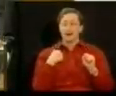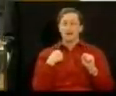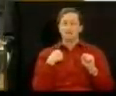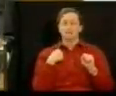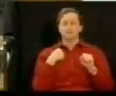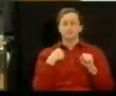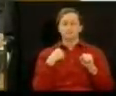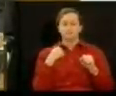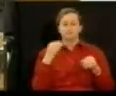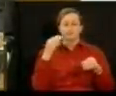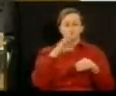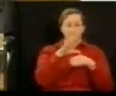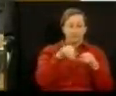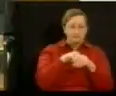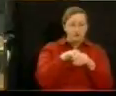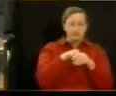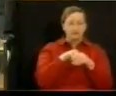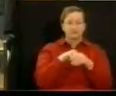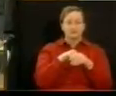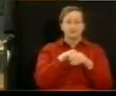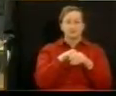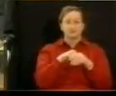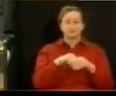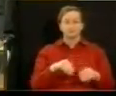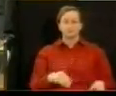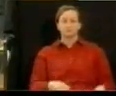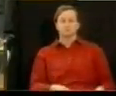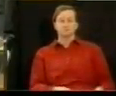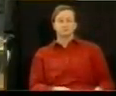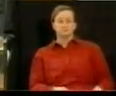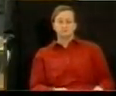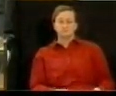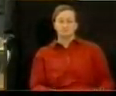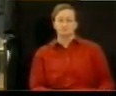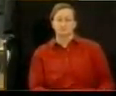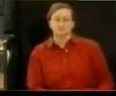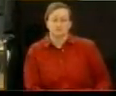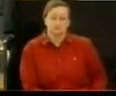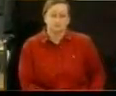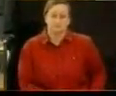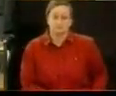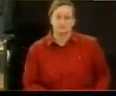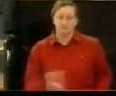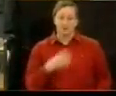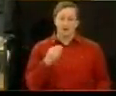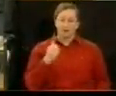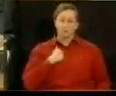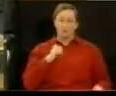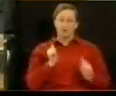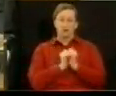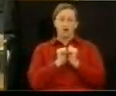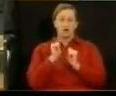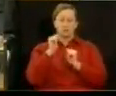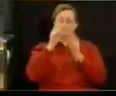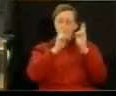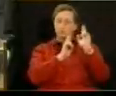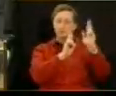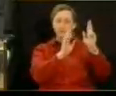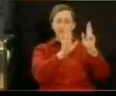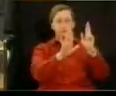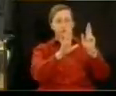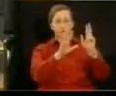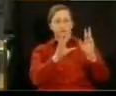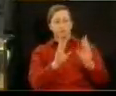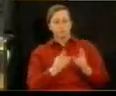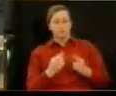rather use the word public scrutiny of appointees we might make. And with all due respect to your resolution, which, like I said, I agree with much